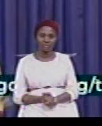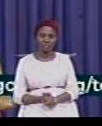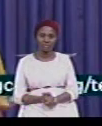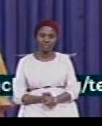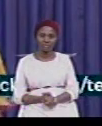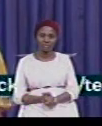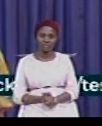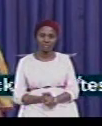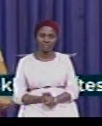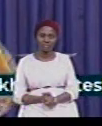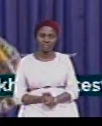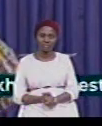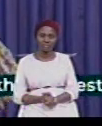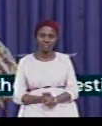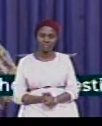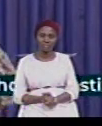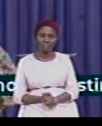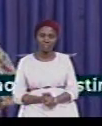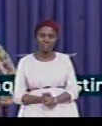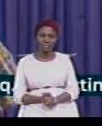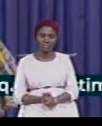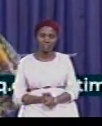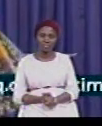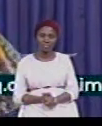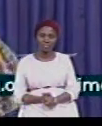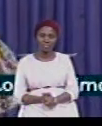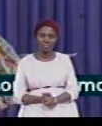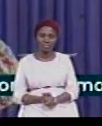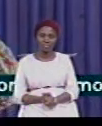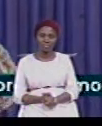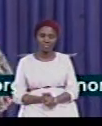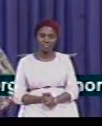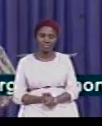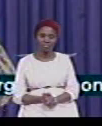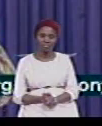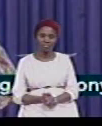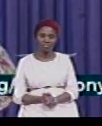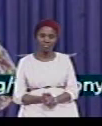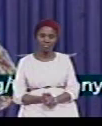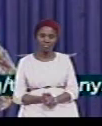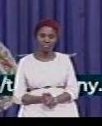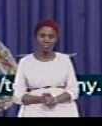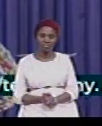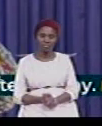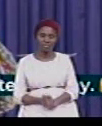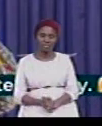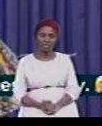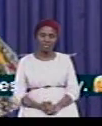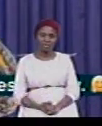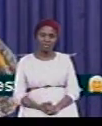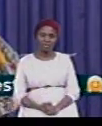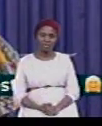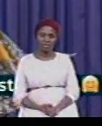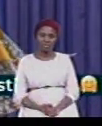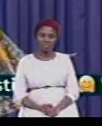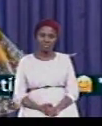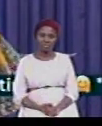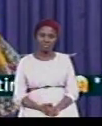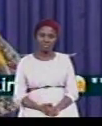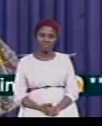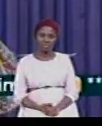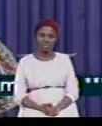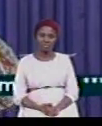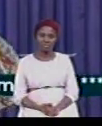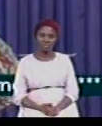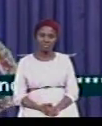enwulam mi wo sa ara me fun bele ana me fa fun no afele mi wo bi kanyame asem kire me no wo